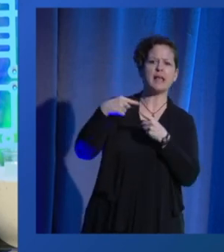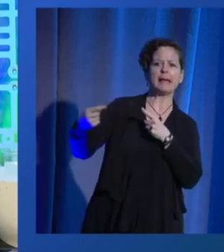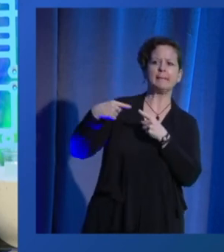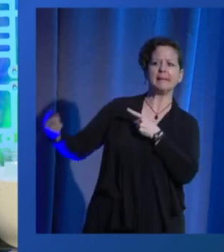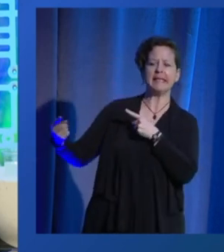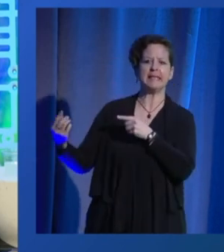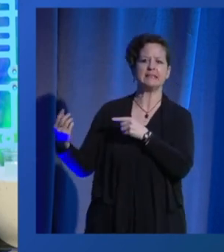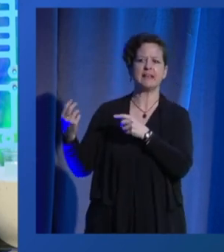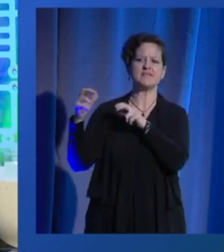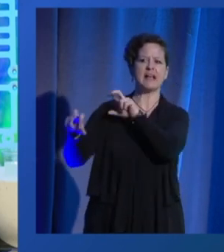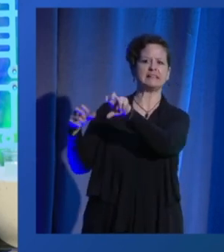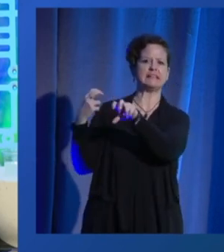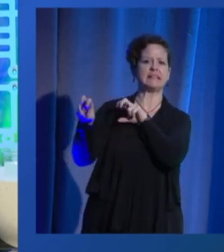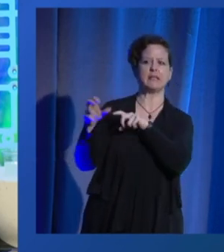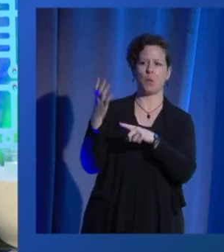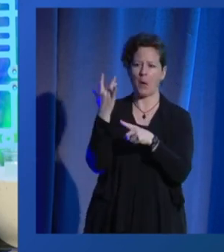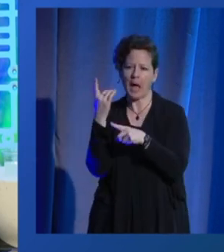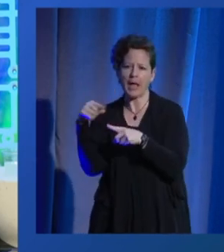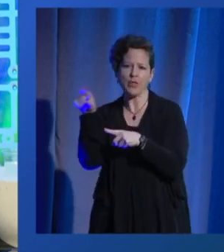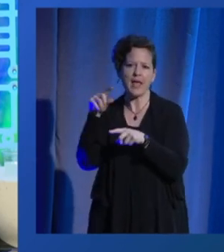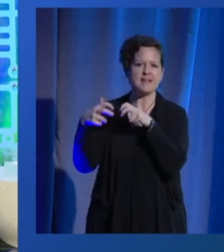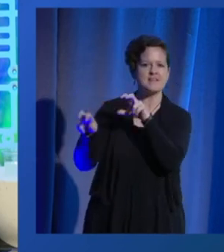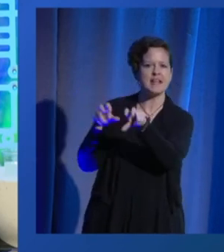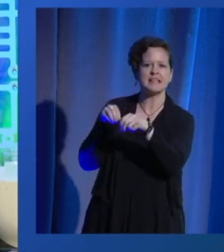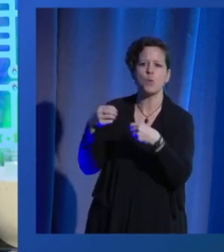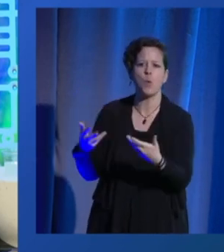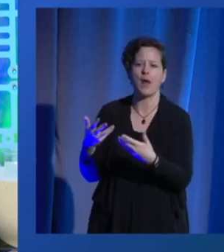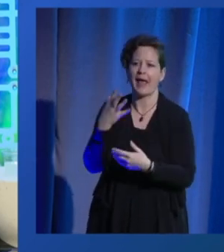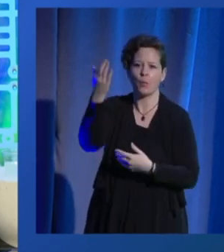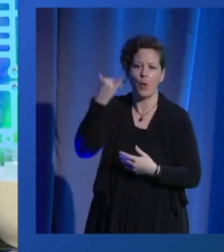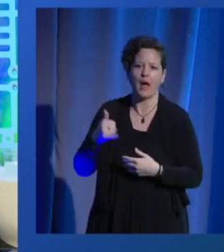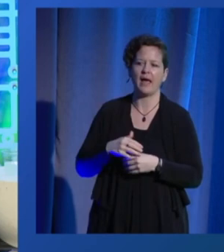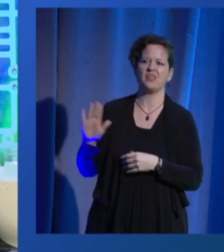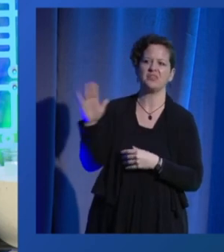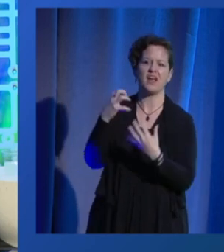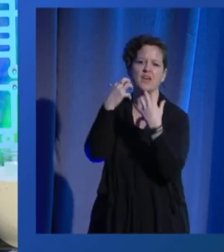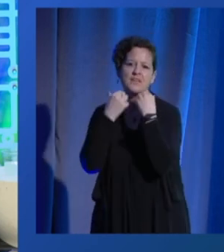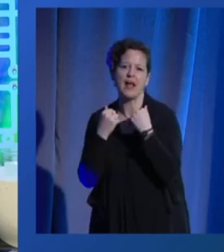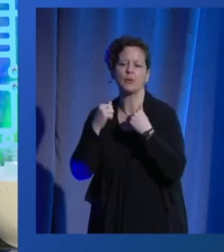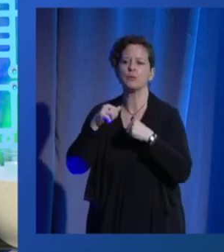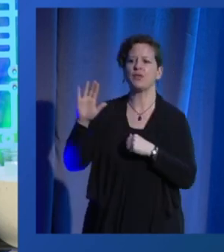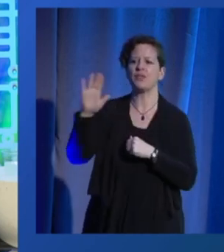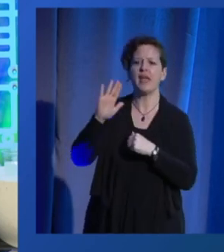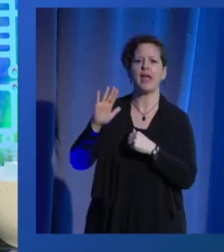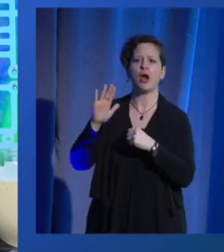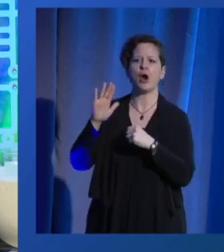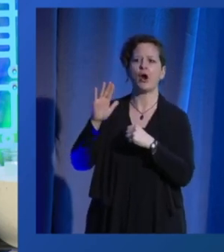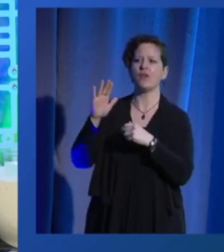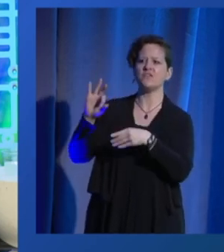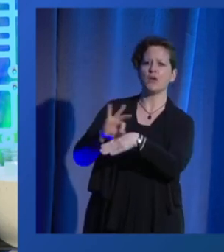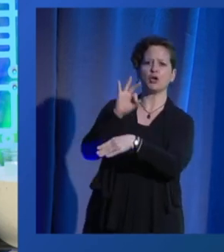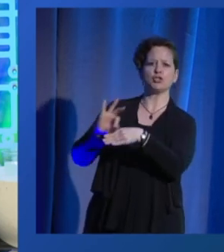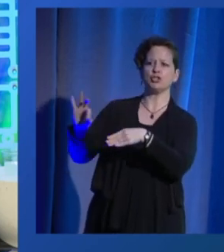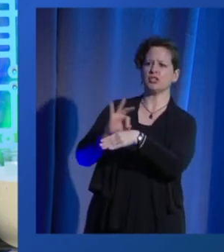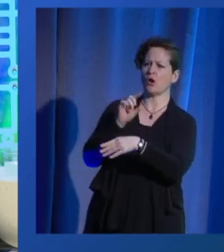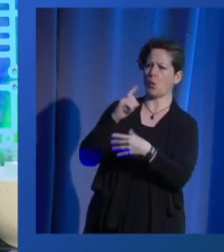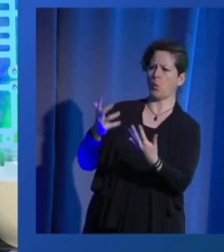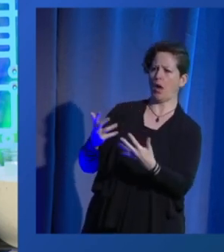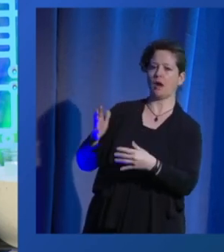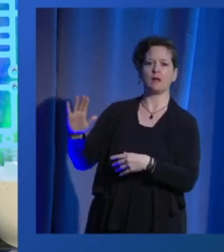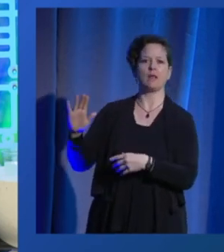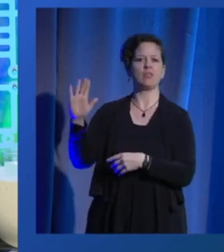why what are their values what are their forcing functions how are they applying these